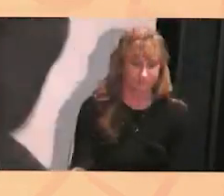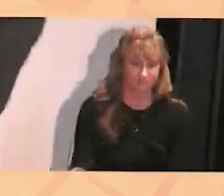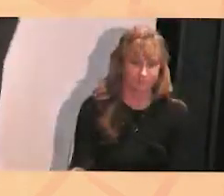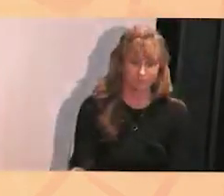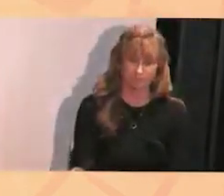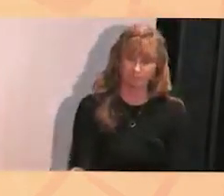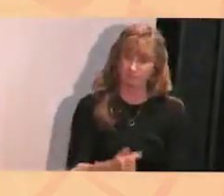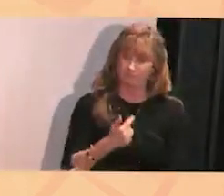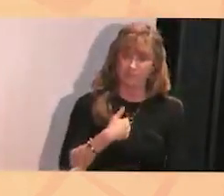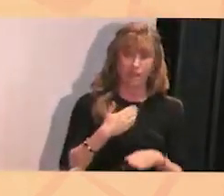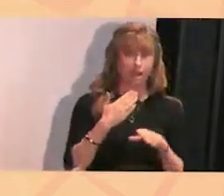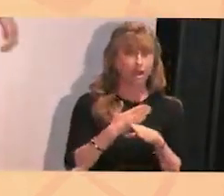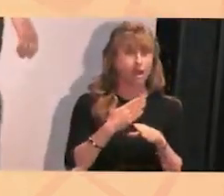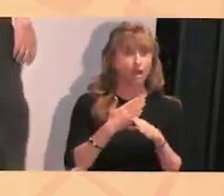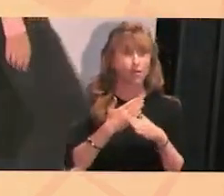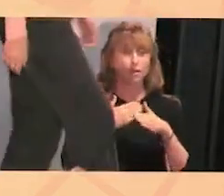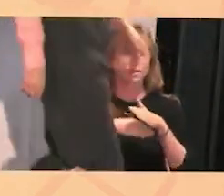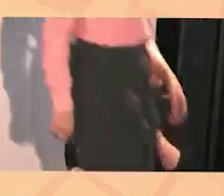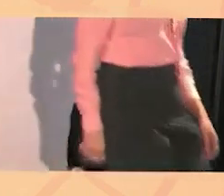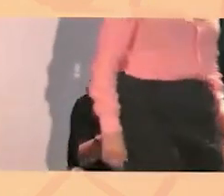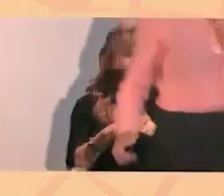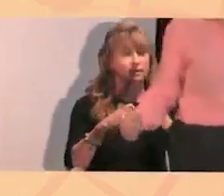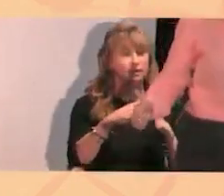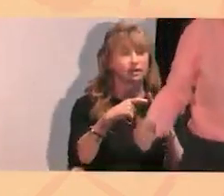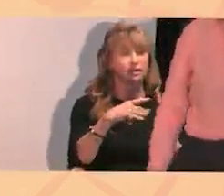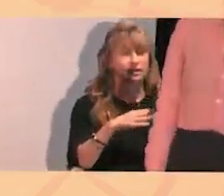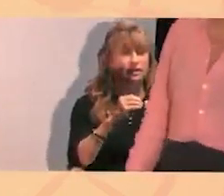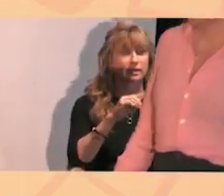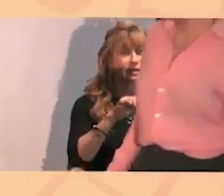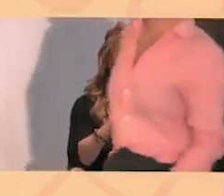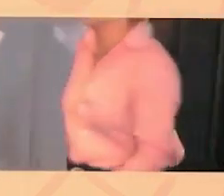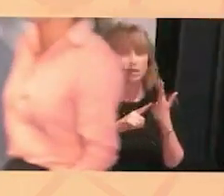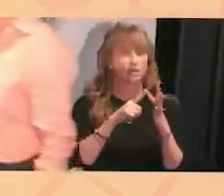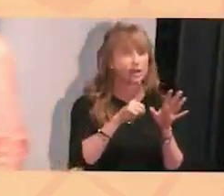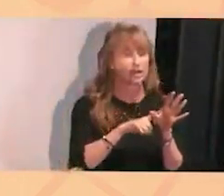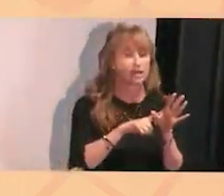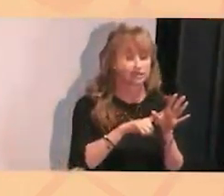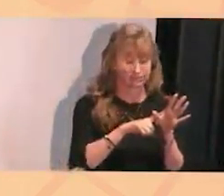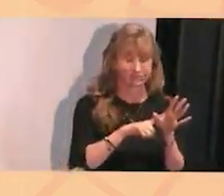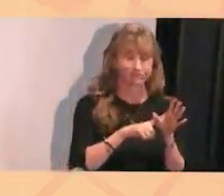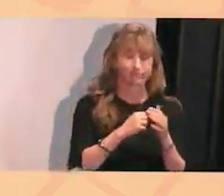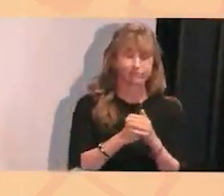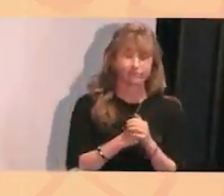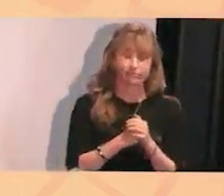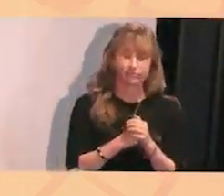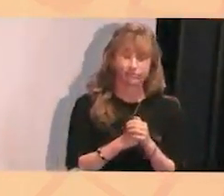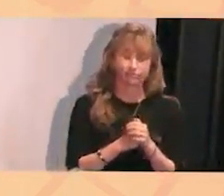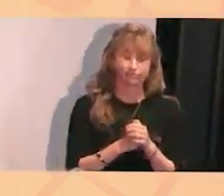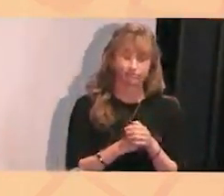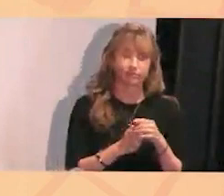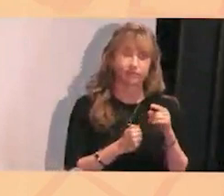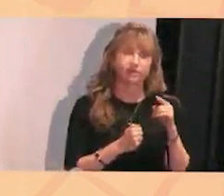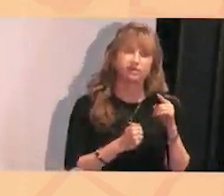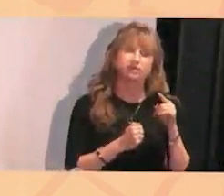I work for the Kimberley Aboriginal Law and Culture Centre in the Kimberley. KLAC will present a view that the foundation and bedrock of First